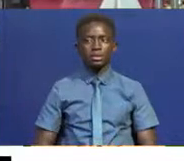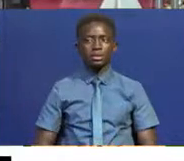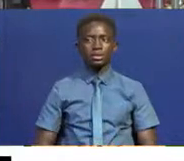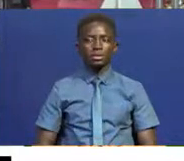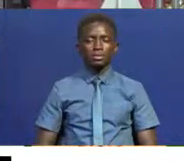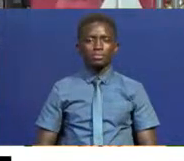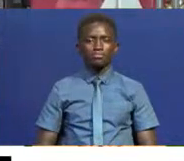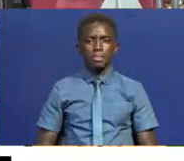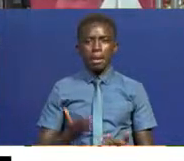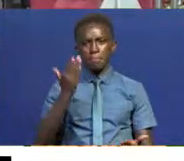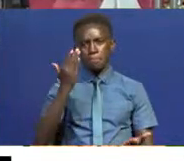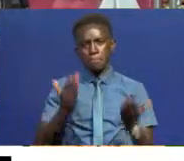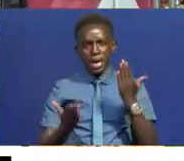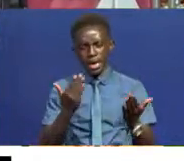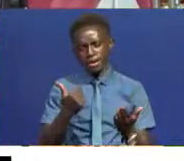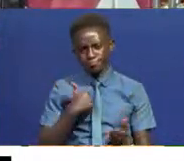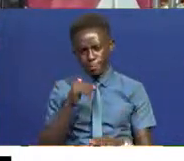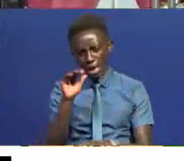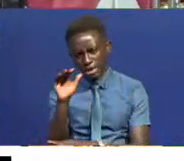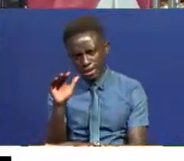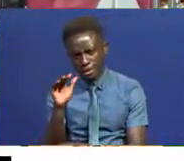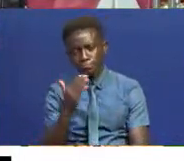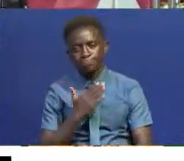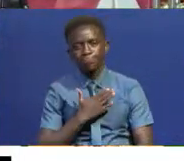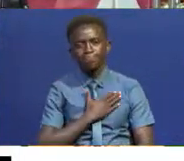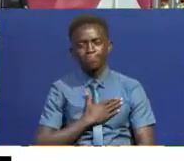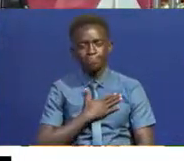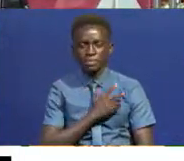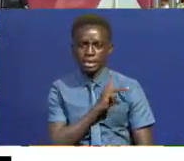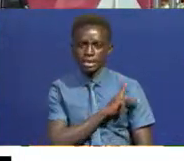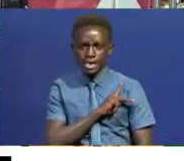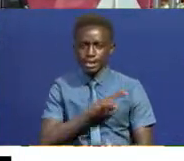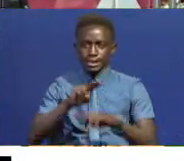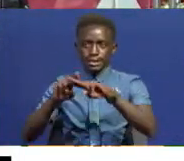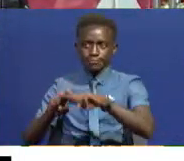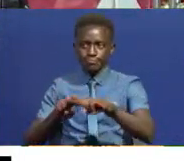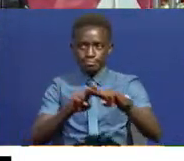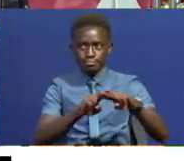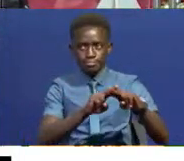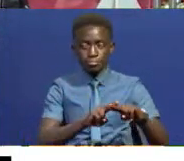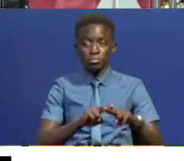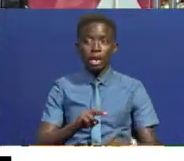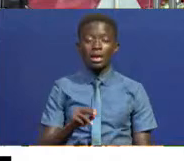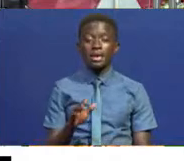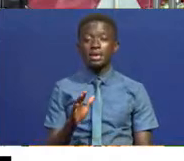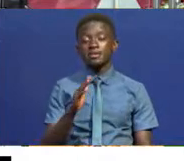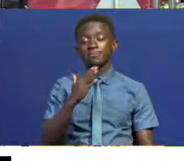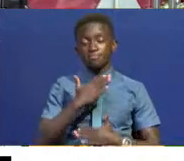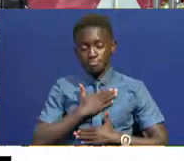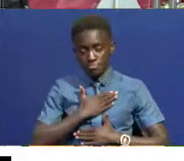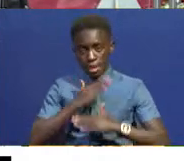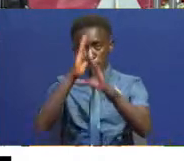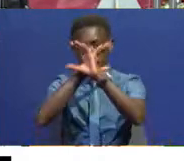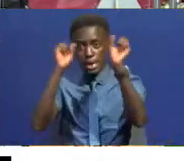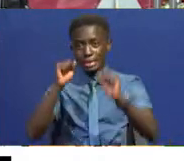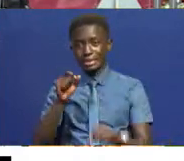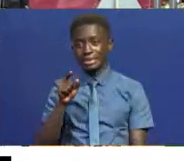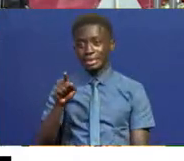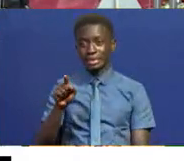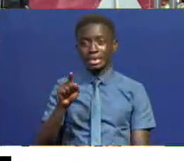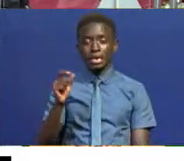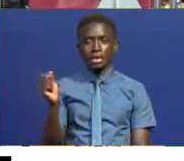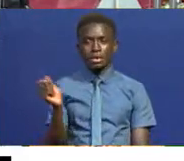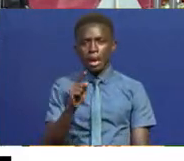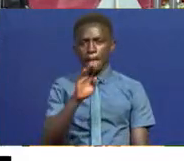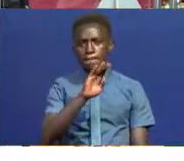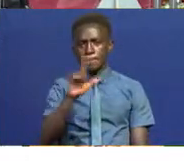May I kindly request that we take our seats briefly. Your Excellency, the Wage Bill Accountability Conference, or rather